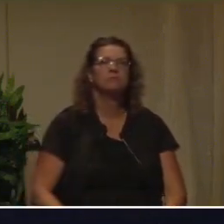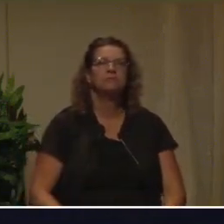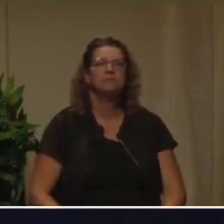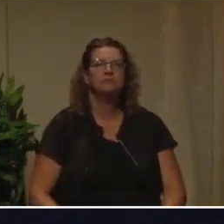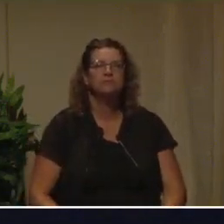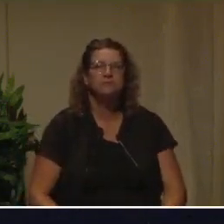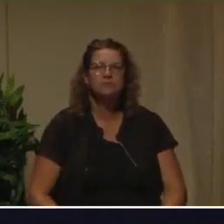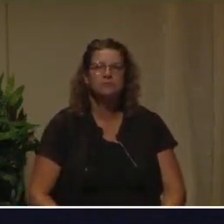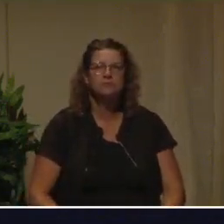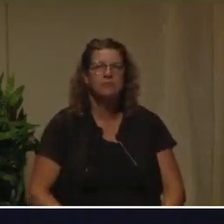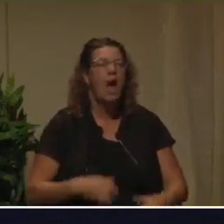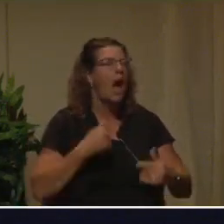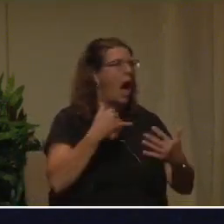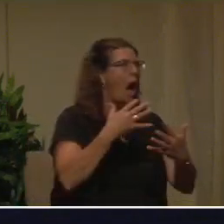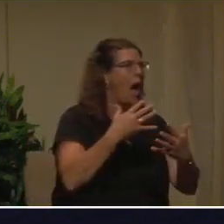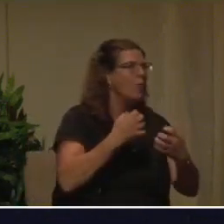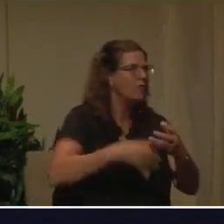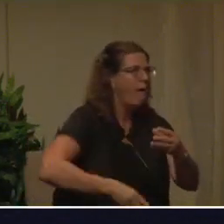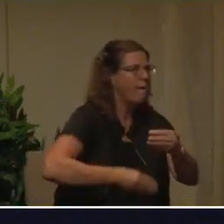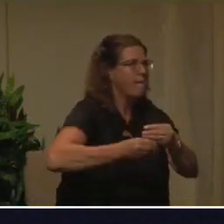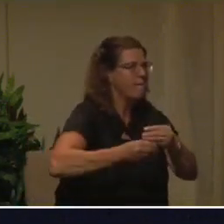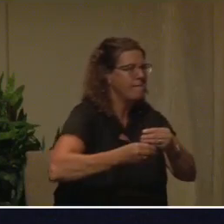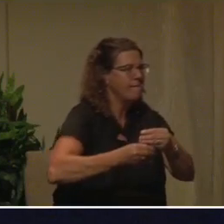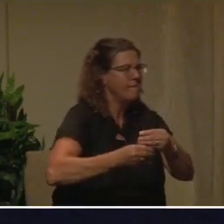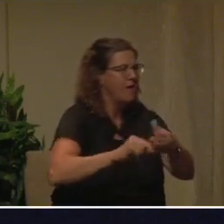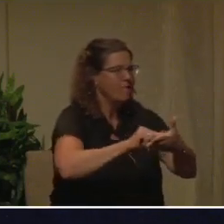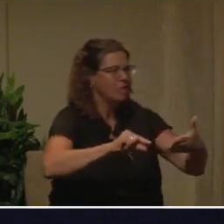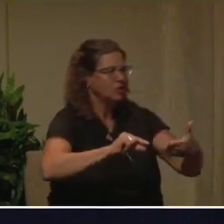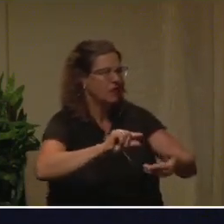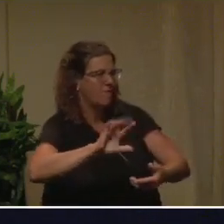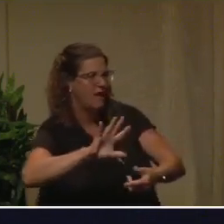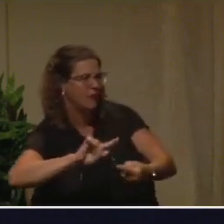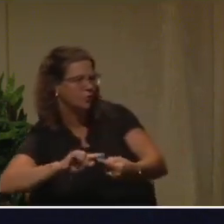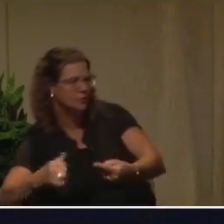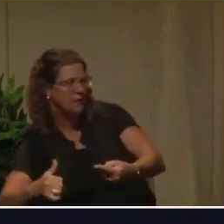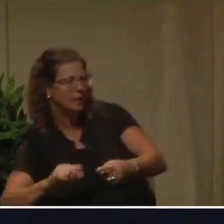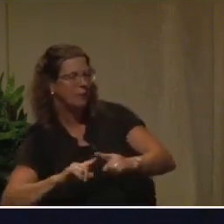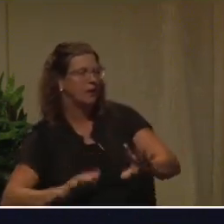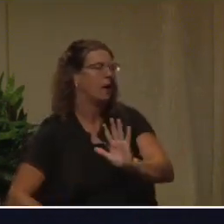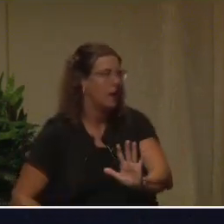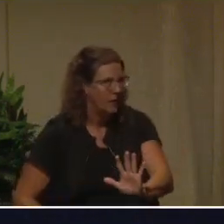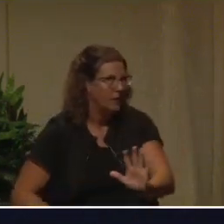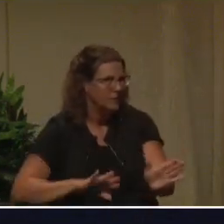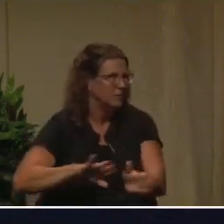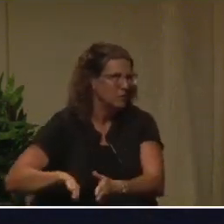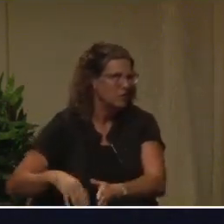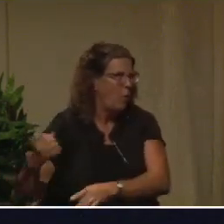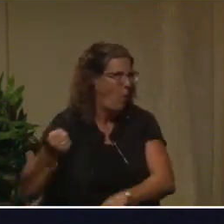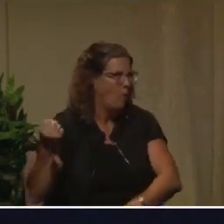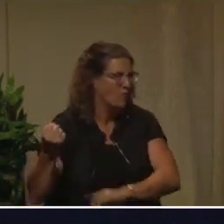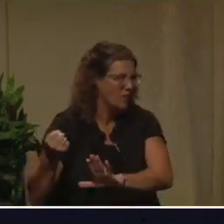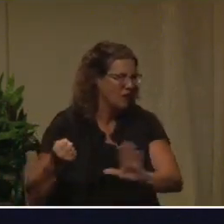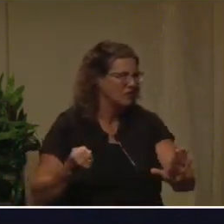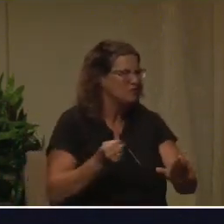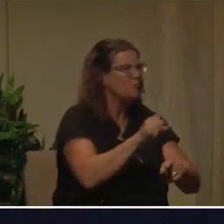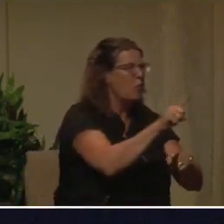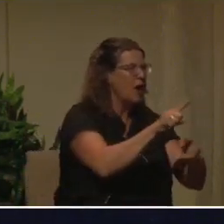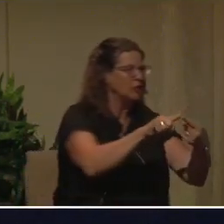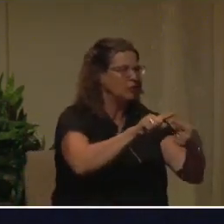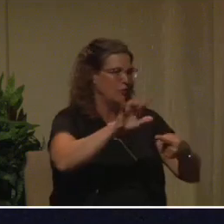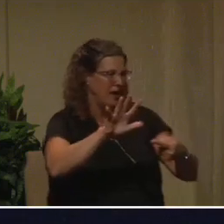I wanted to go 10 verses, but there's just so much in this that 5 is all I could reasonably manage, I thought.